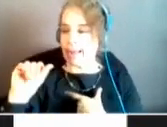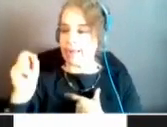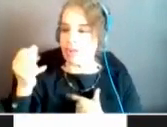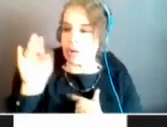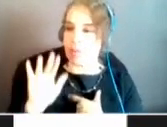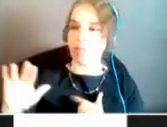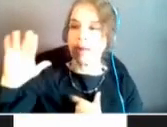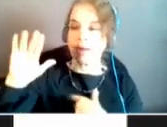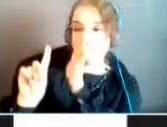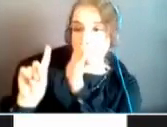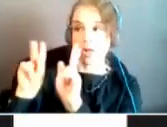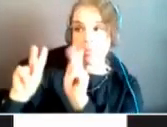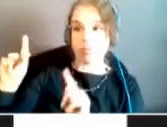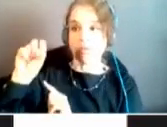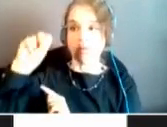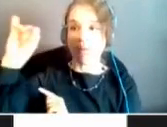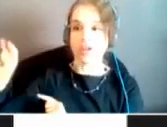populations.